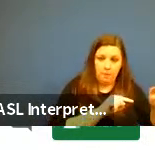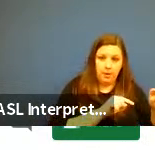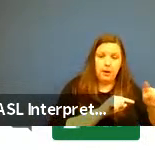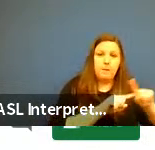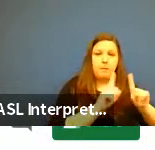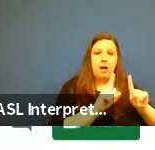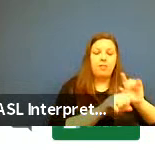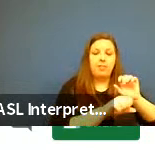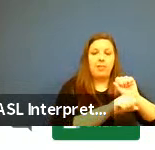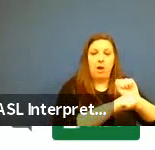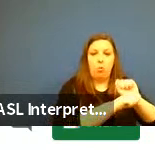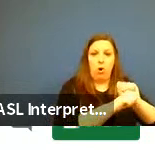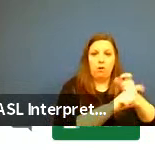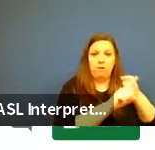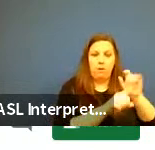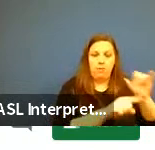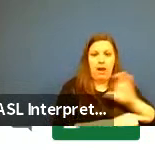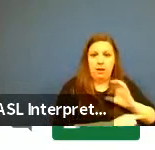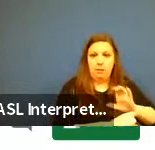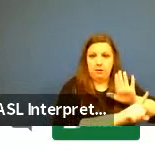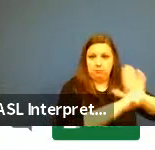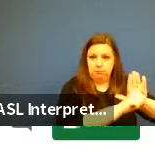that committee.